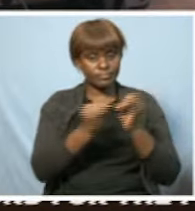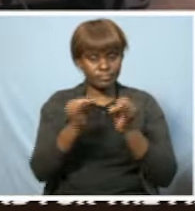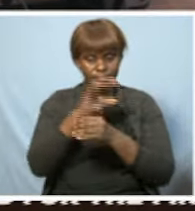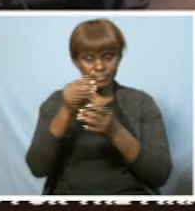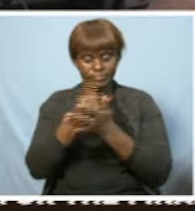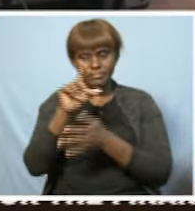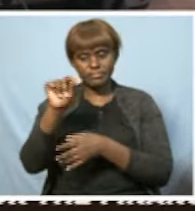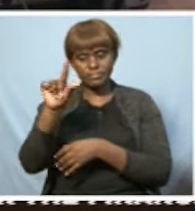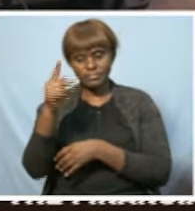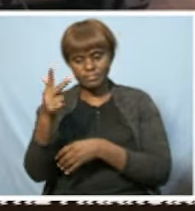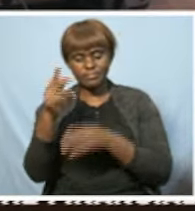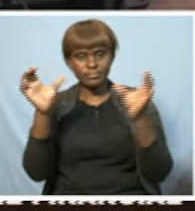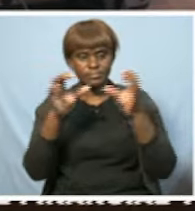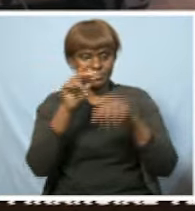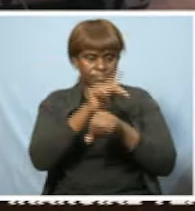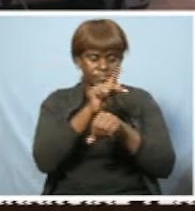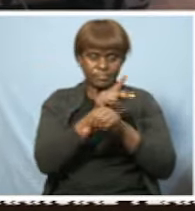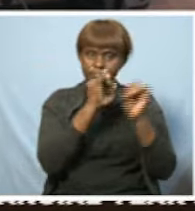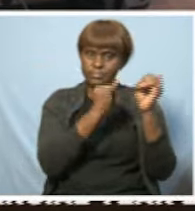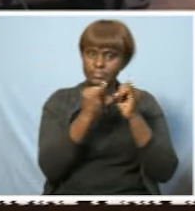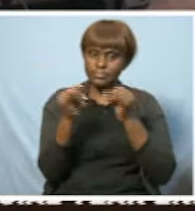2023 community projects?